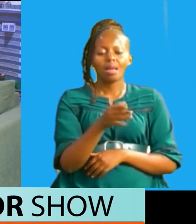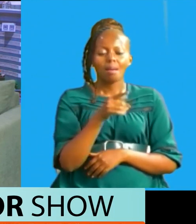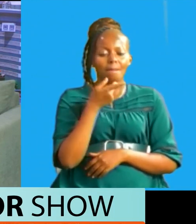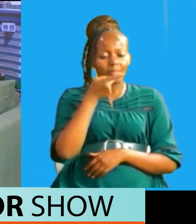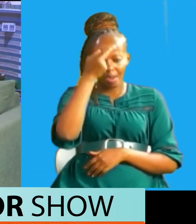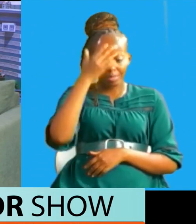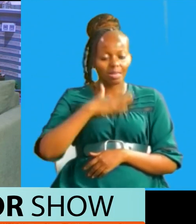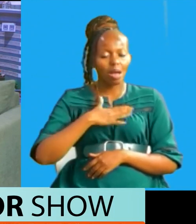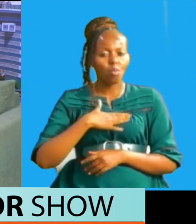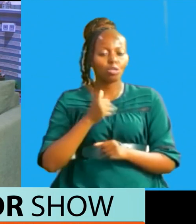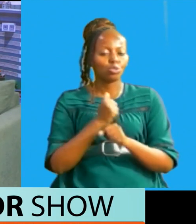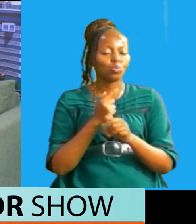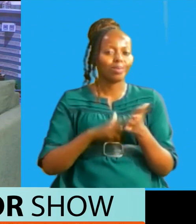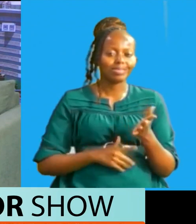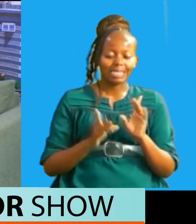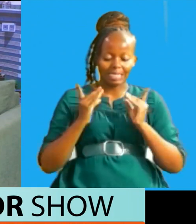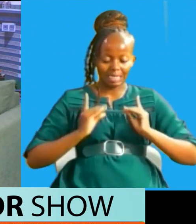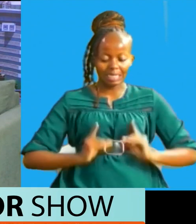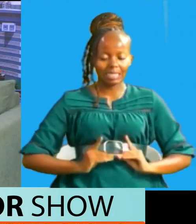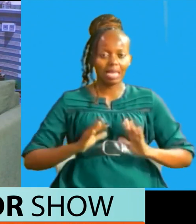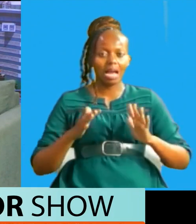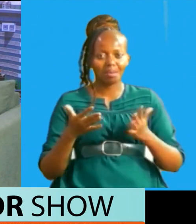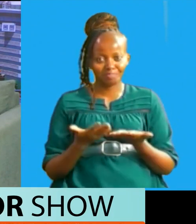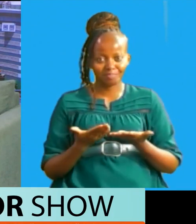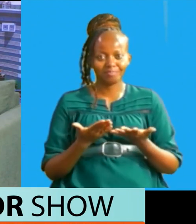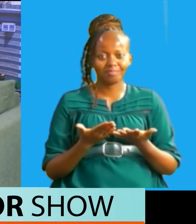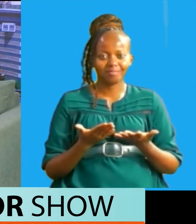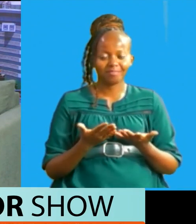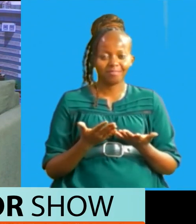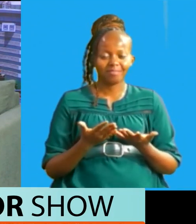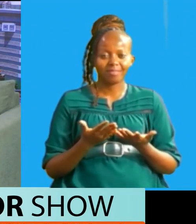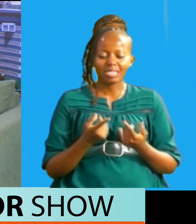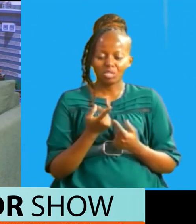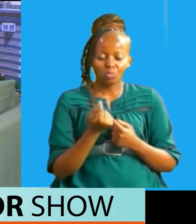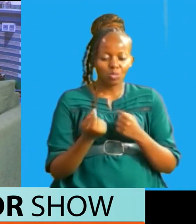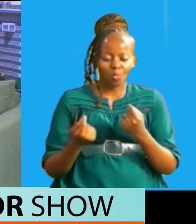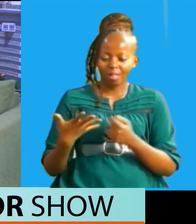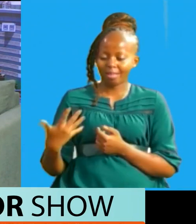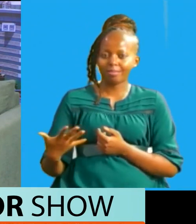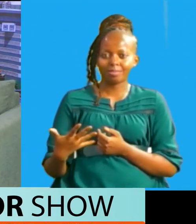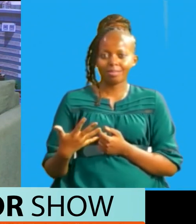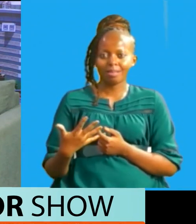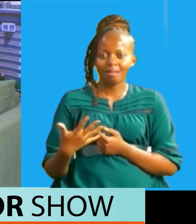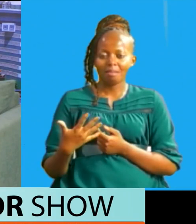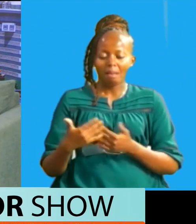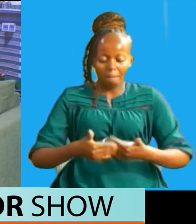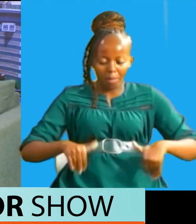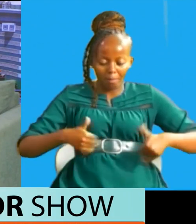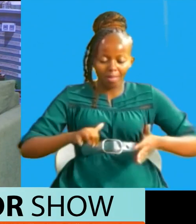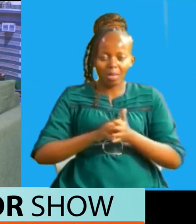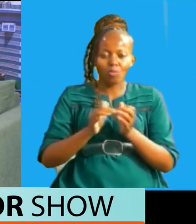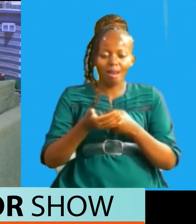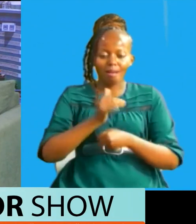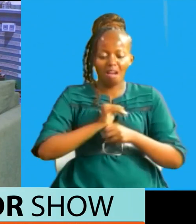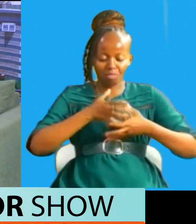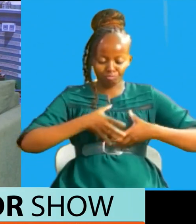they used to wear laces. They used to wear like just small laces that will cover just